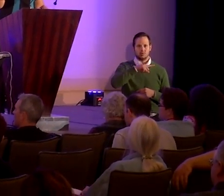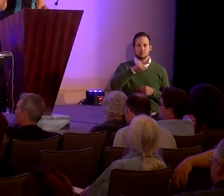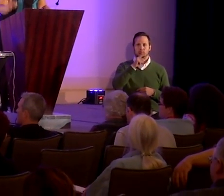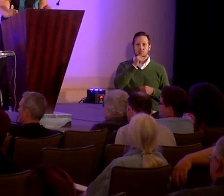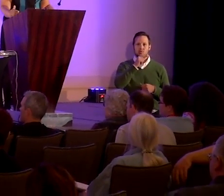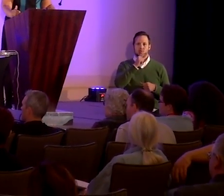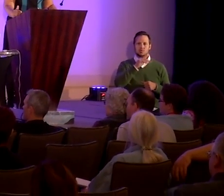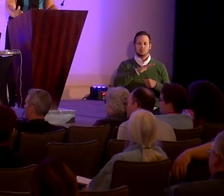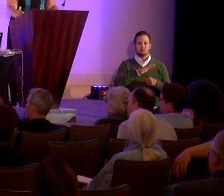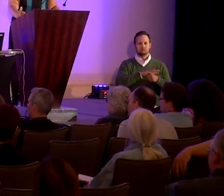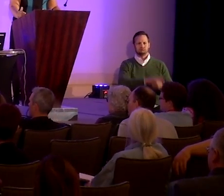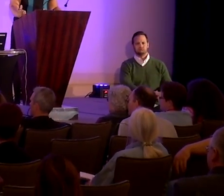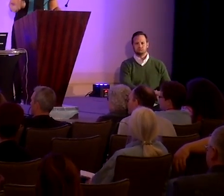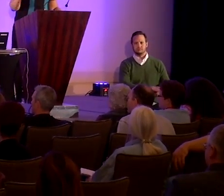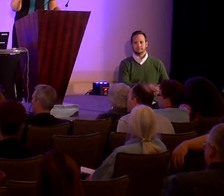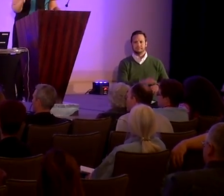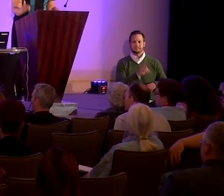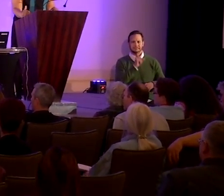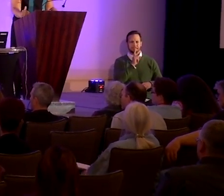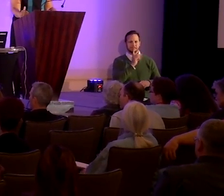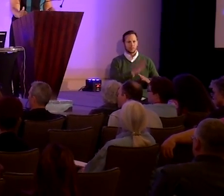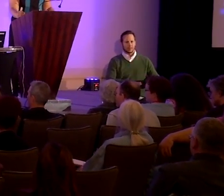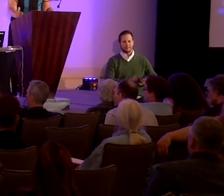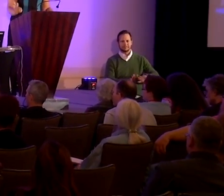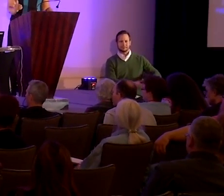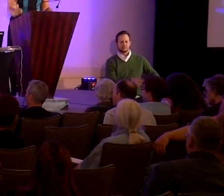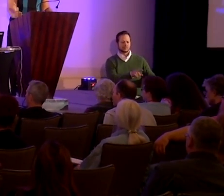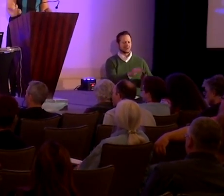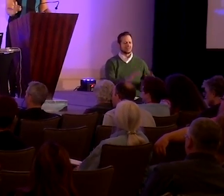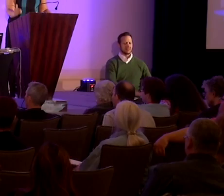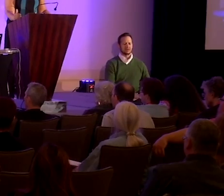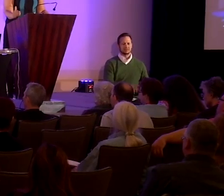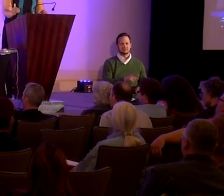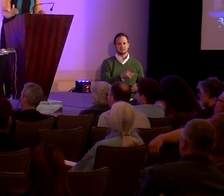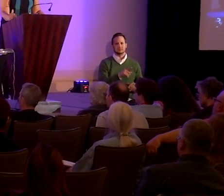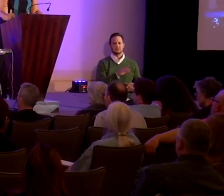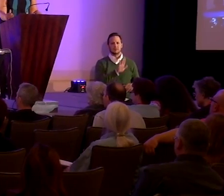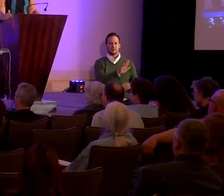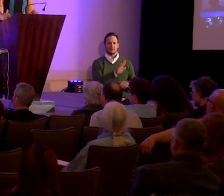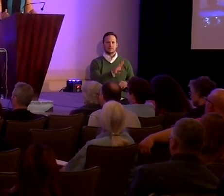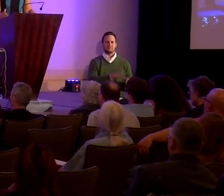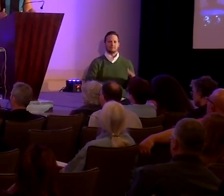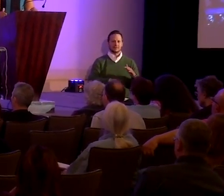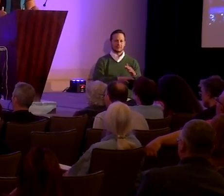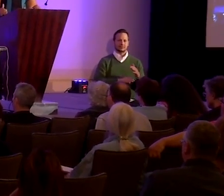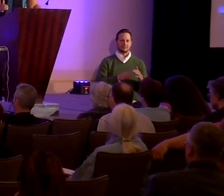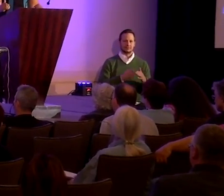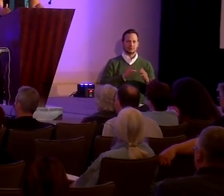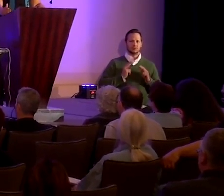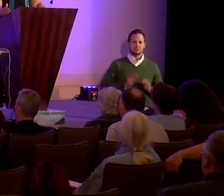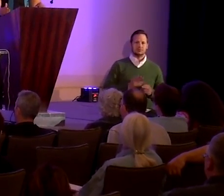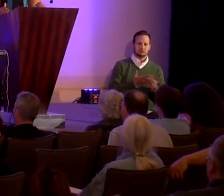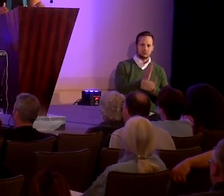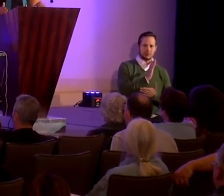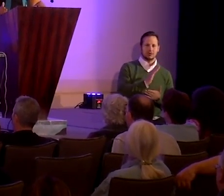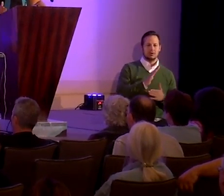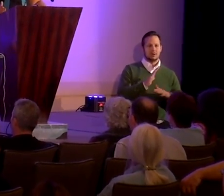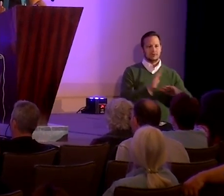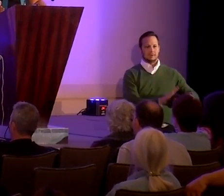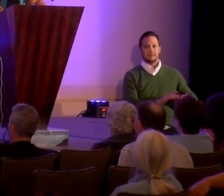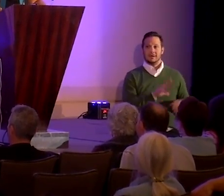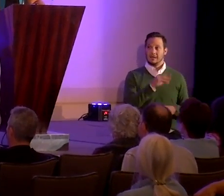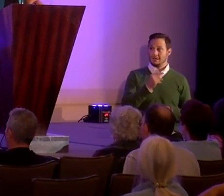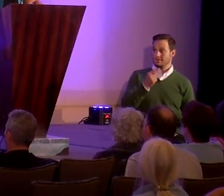been disenfranchised and called lesser and denied their basic humanity. And that is unusual for one of